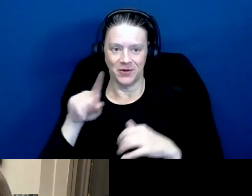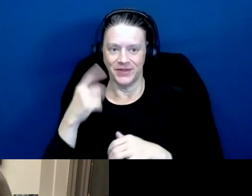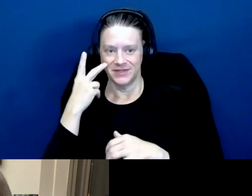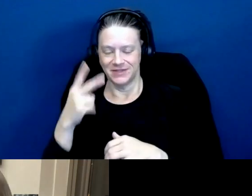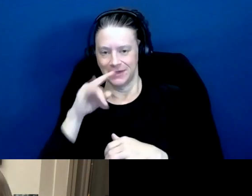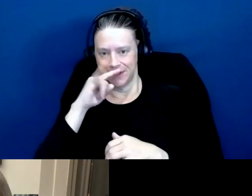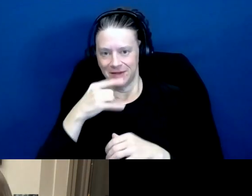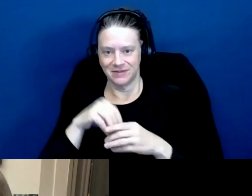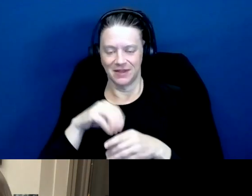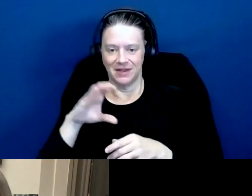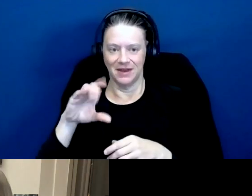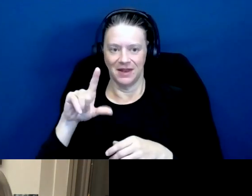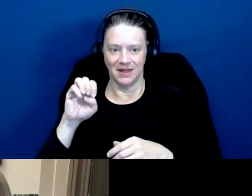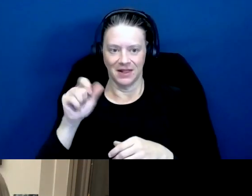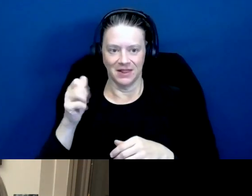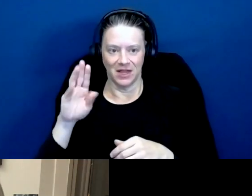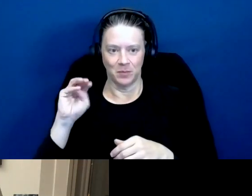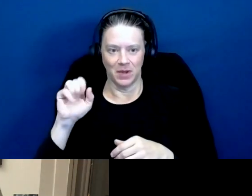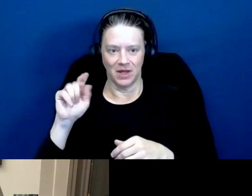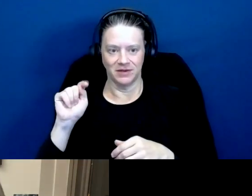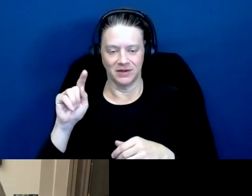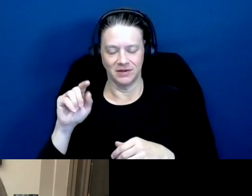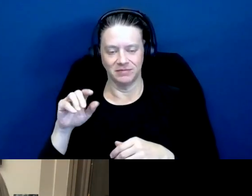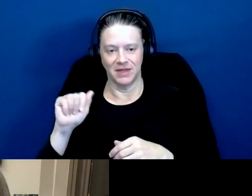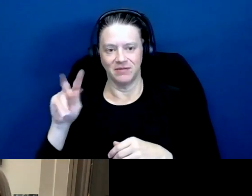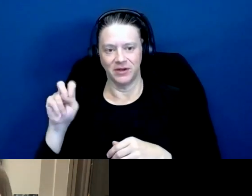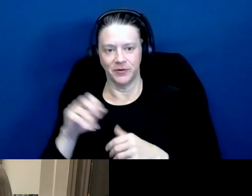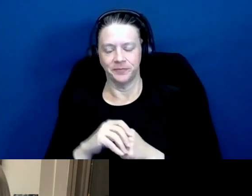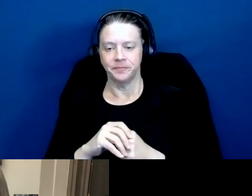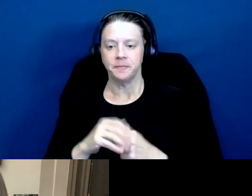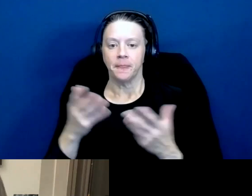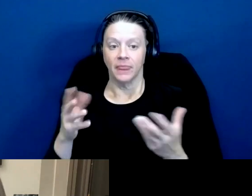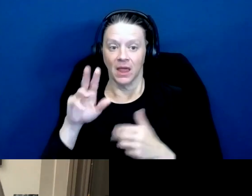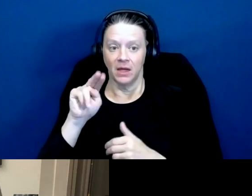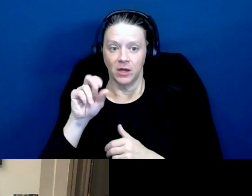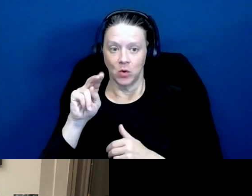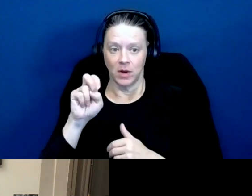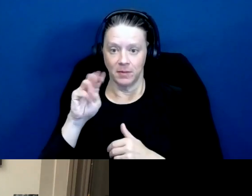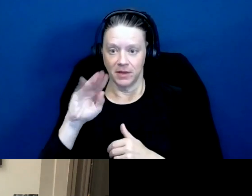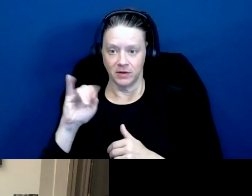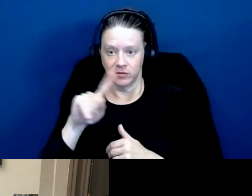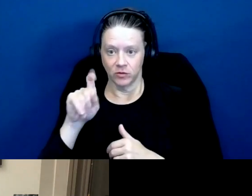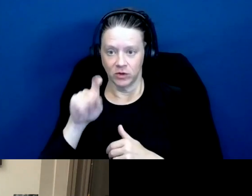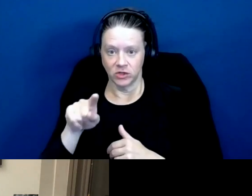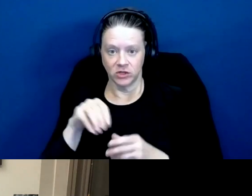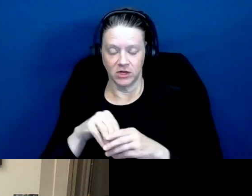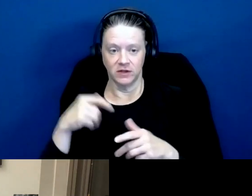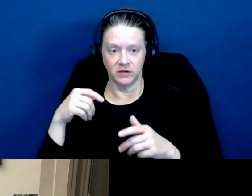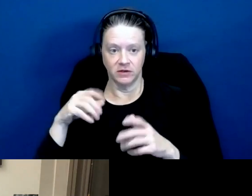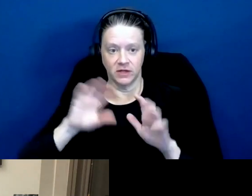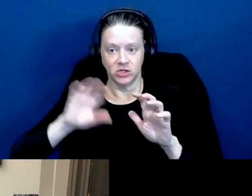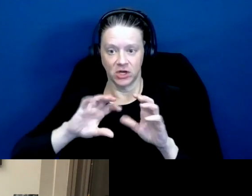Claremont Avenue in Oakland. And then Noemi, there's a question in the chat that's in Spanish.